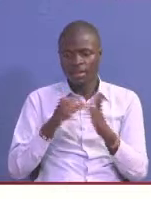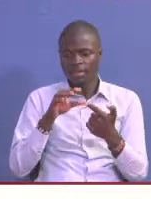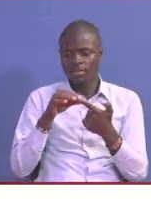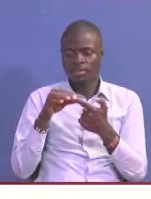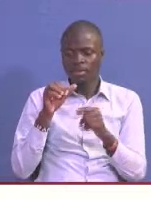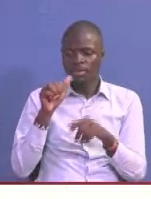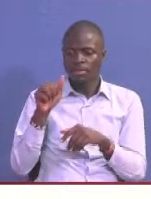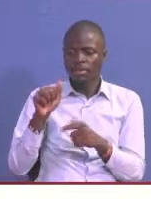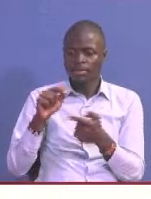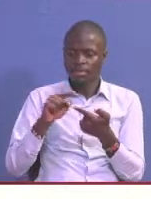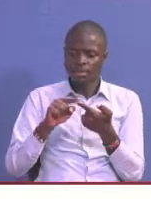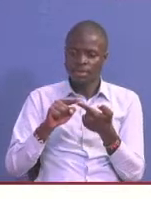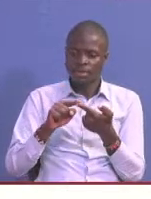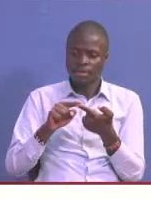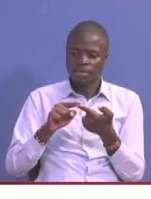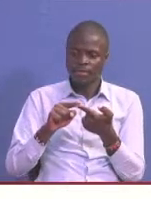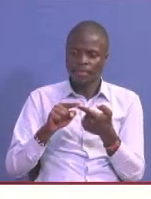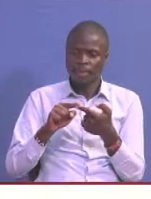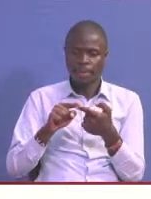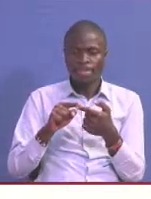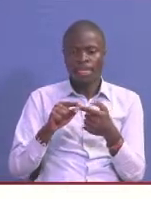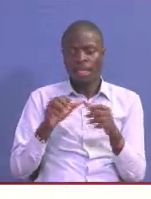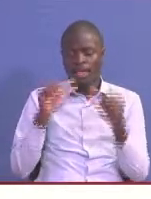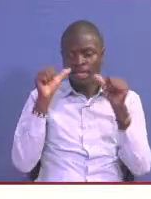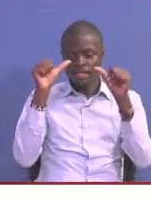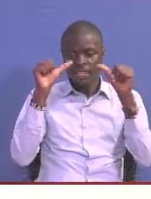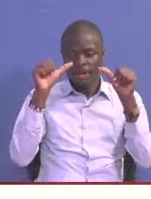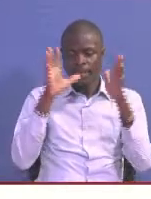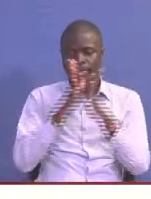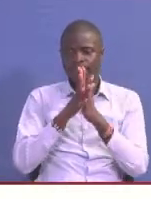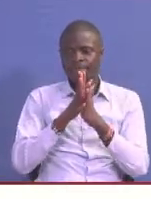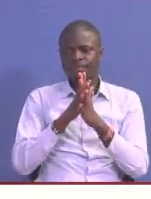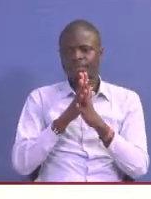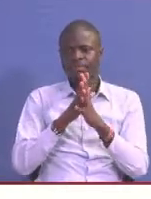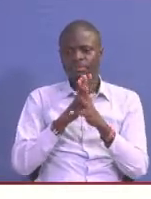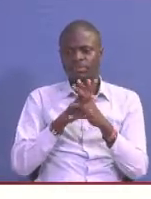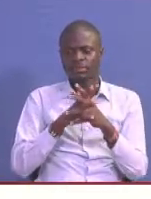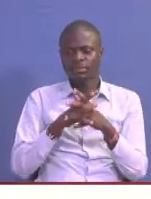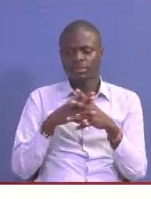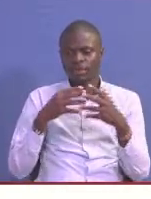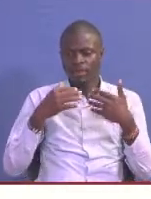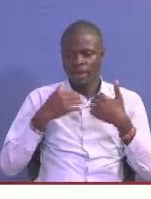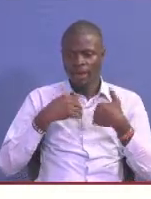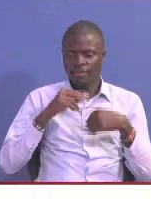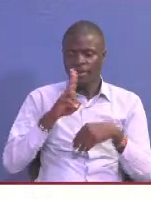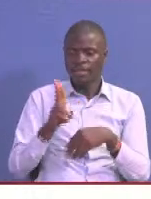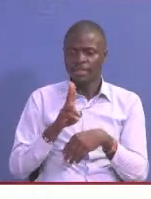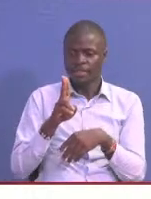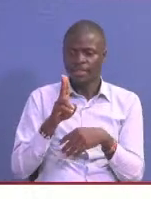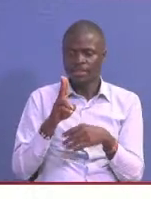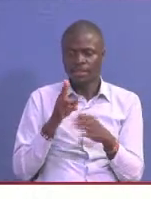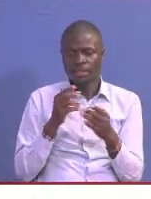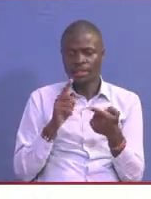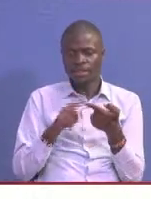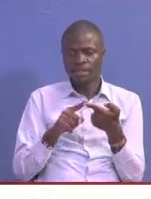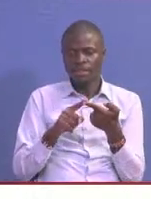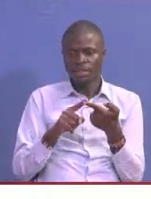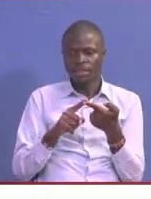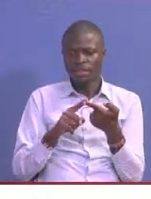will be able maybe to champion, maybe to take us, or maybe